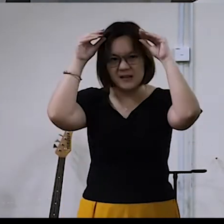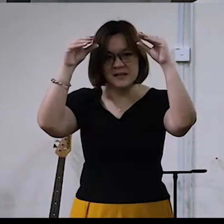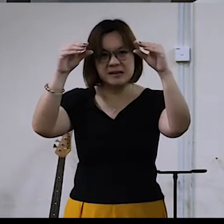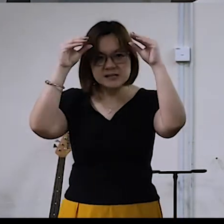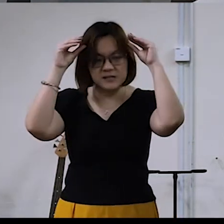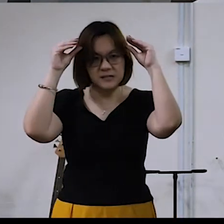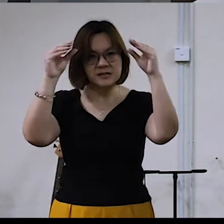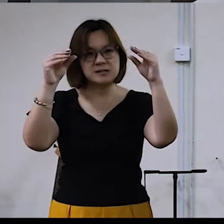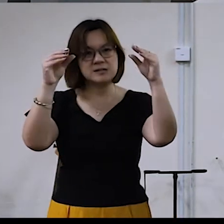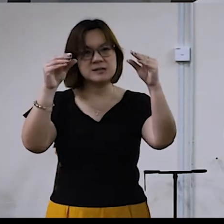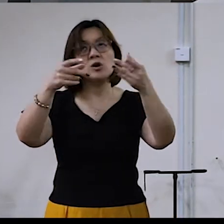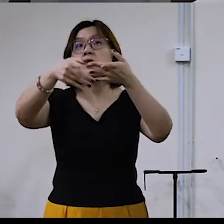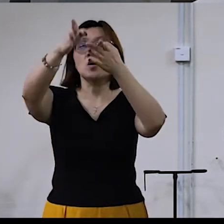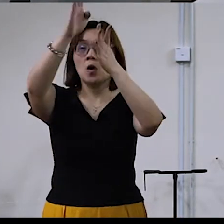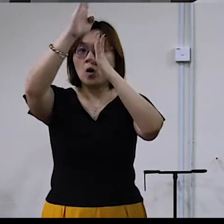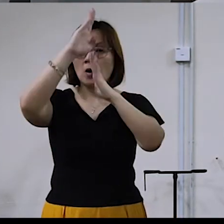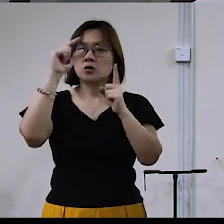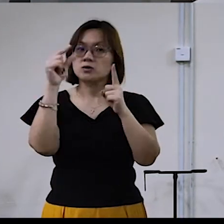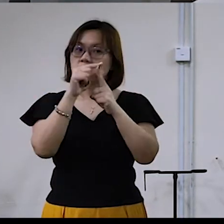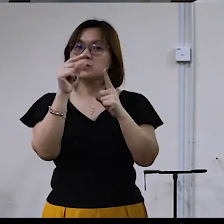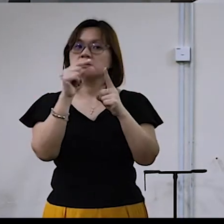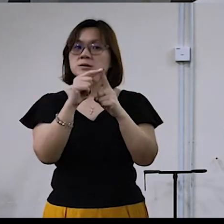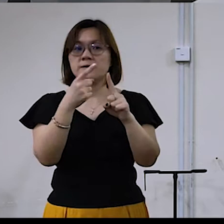Bible. We need to read. We need to come to church.